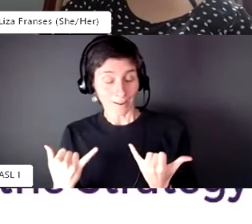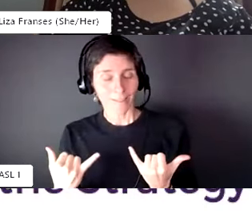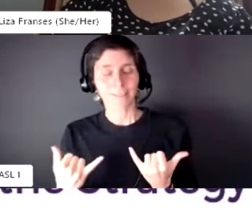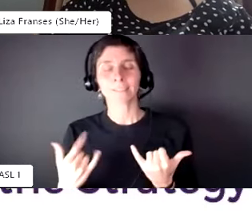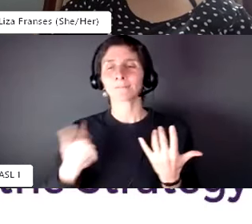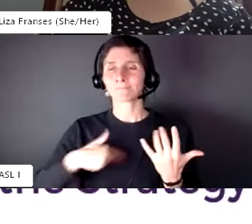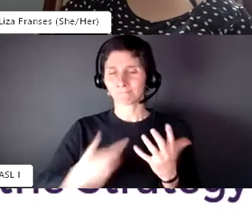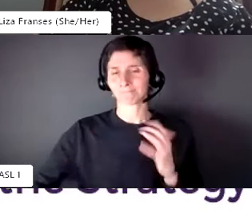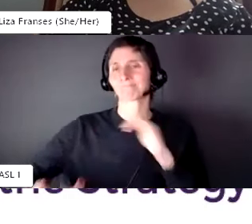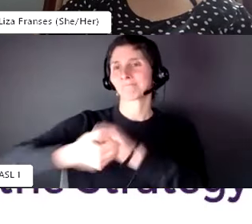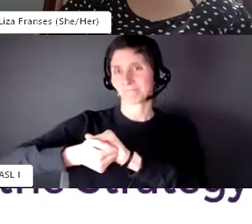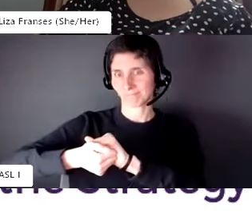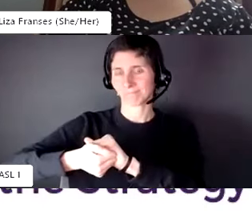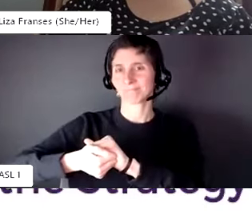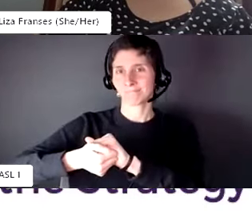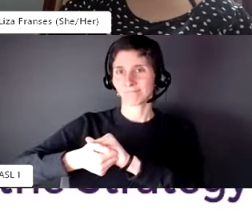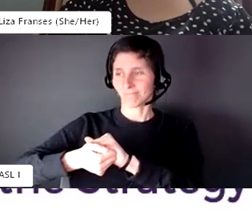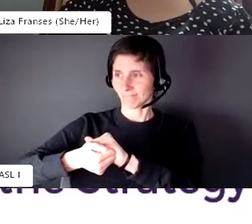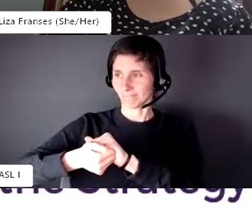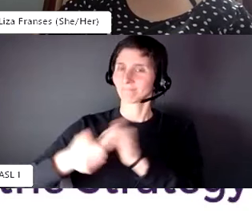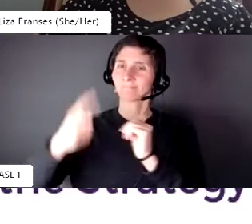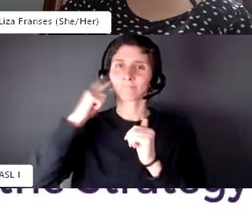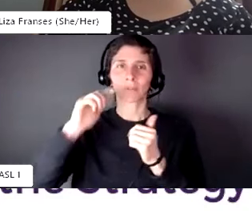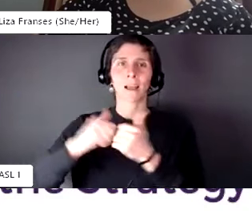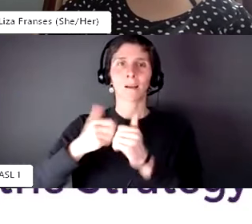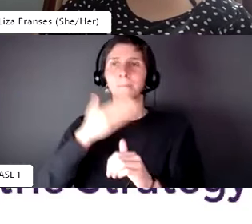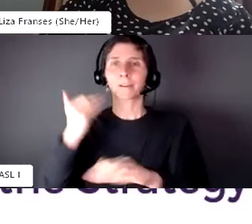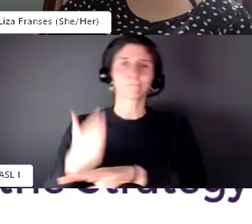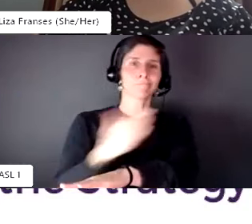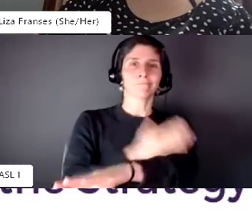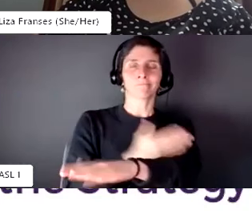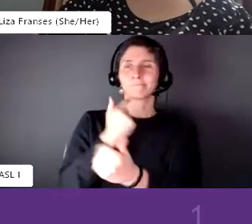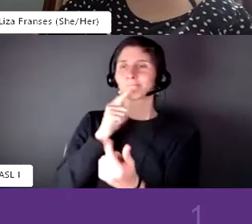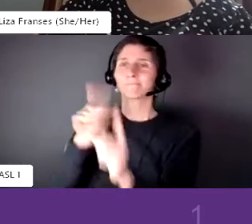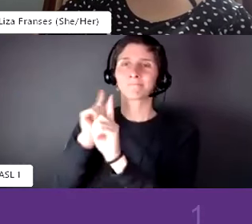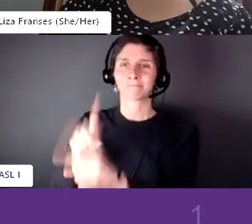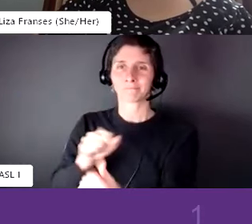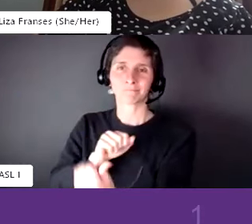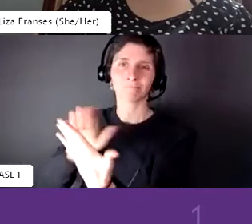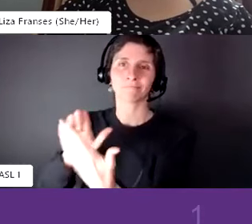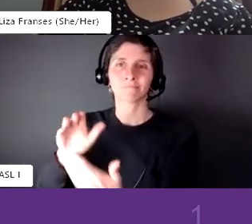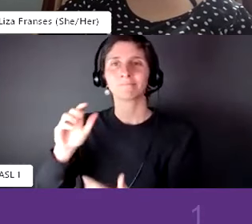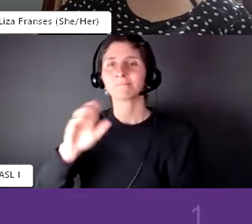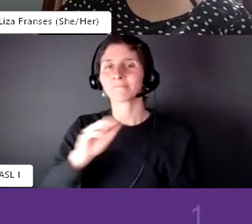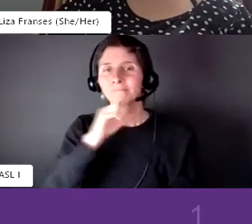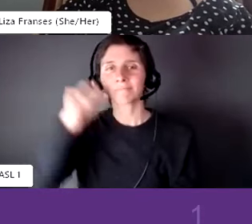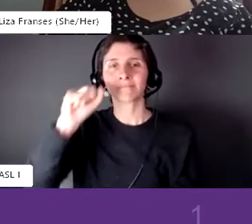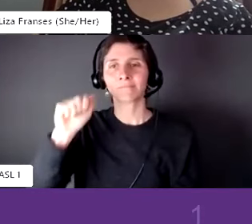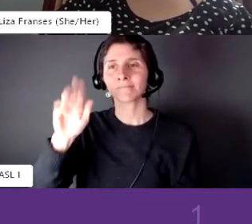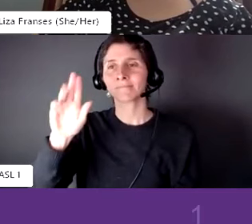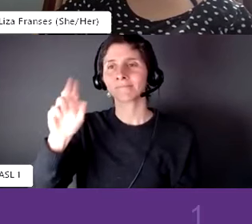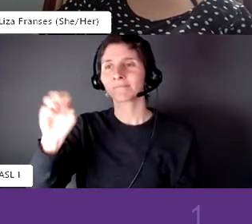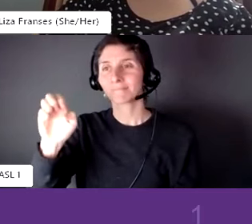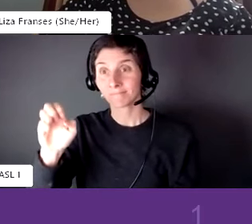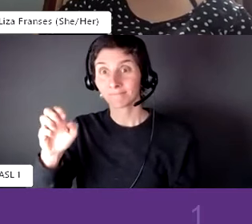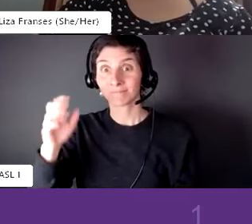on to look at how we can better respond to elder abuse, which you'll learn more about today. Which brings me to our great